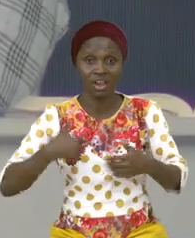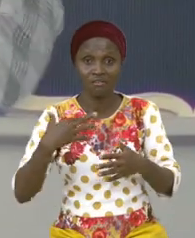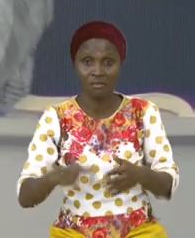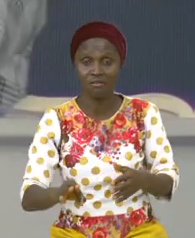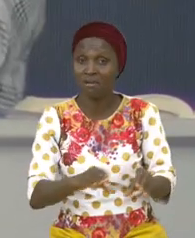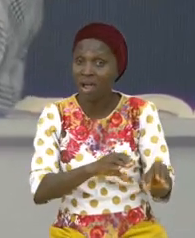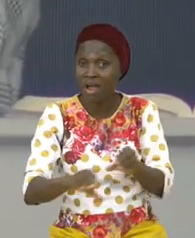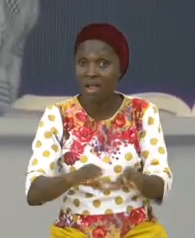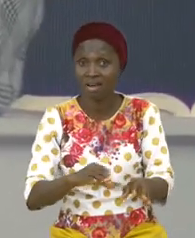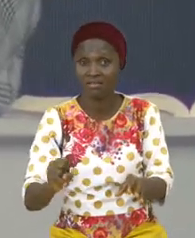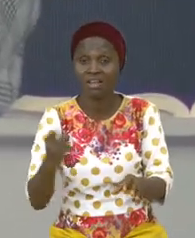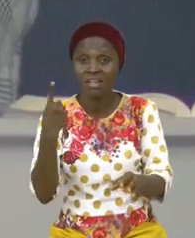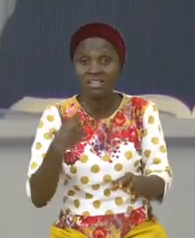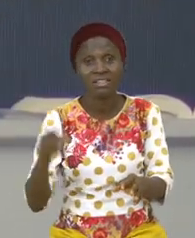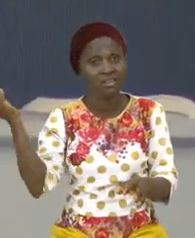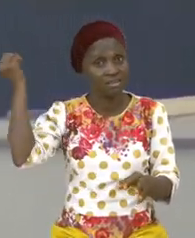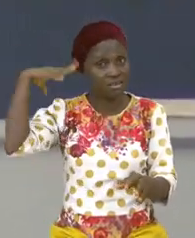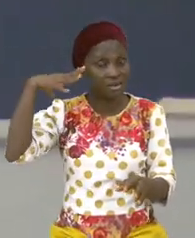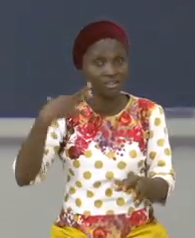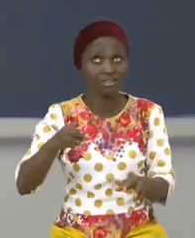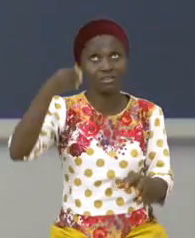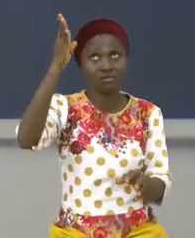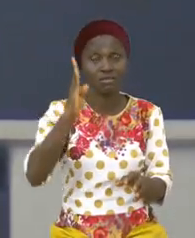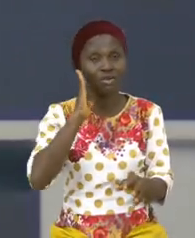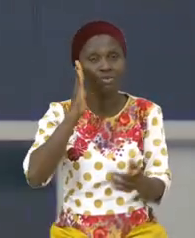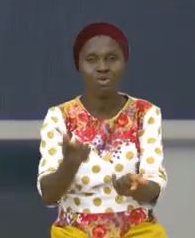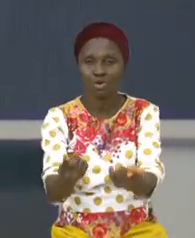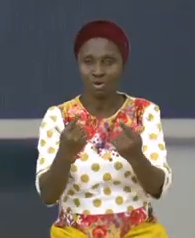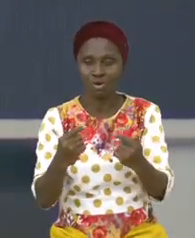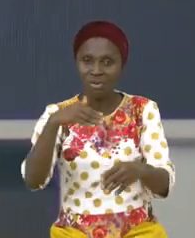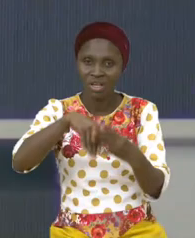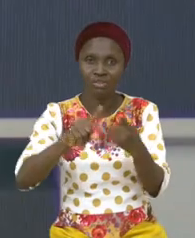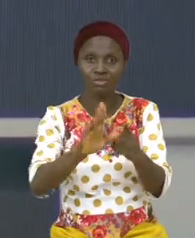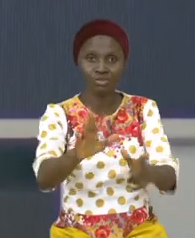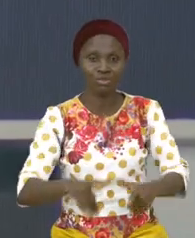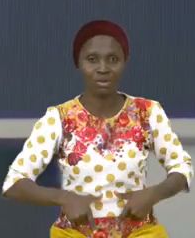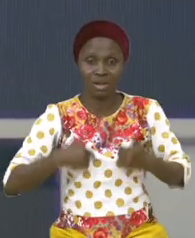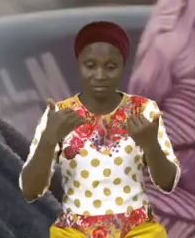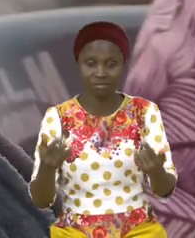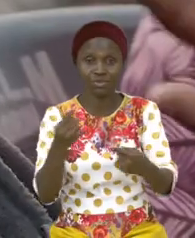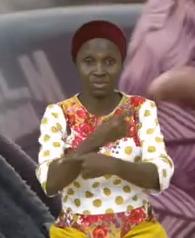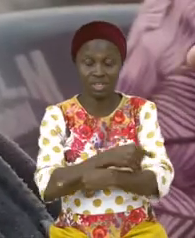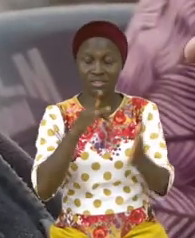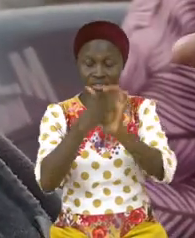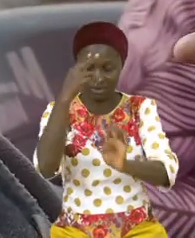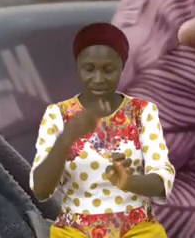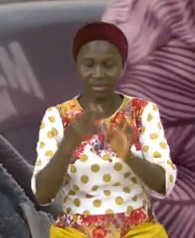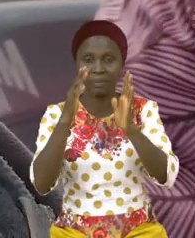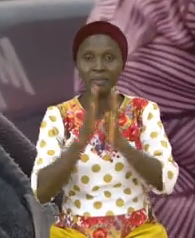activity, the grace of God will come into your life today.